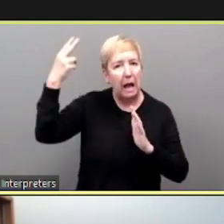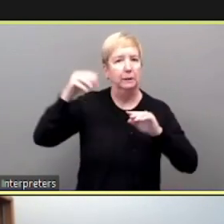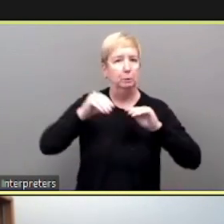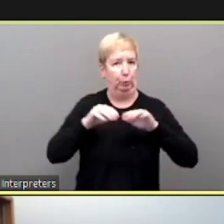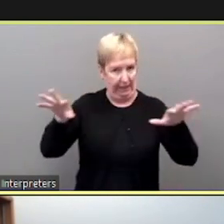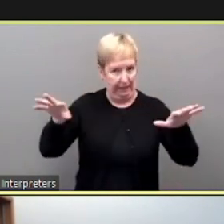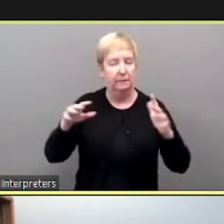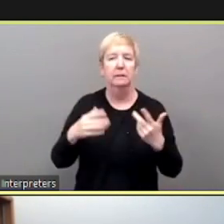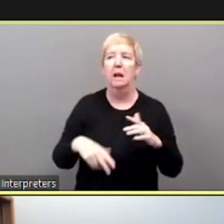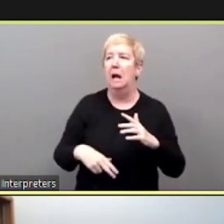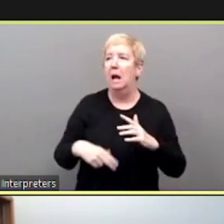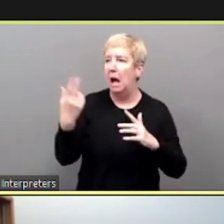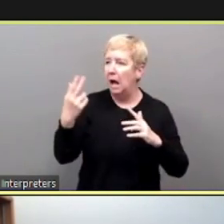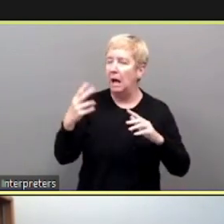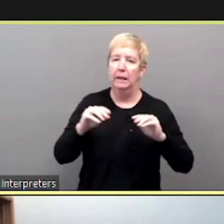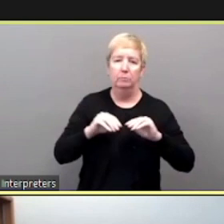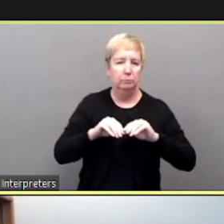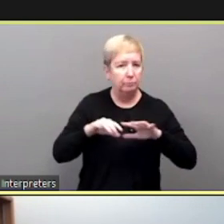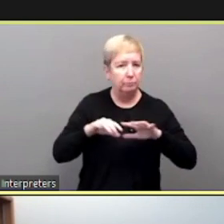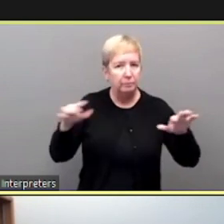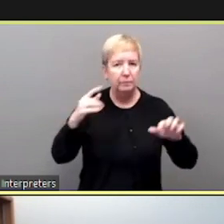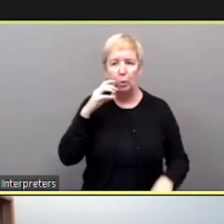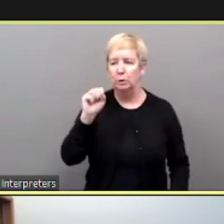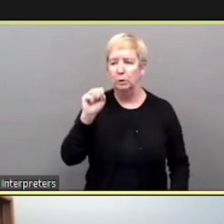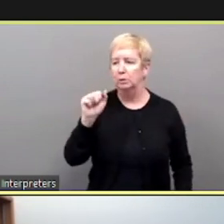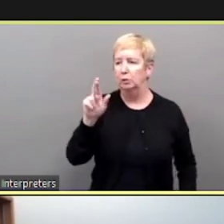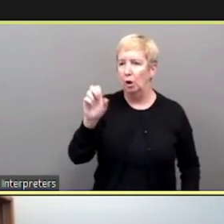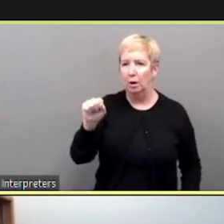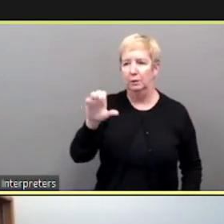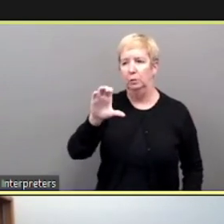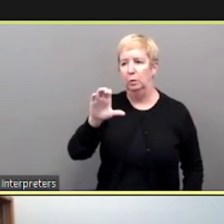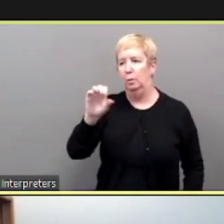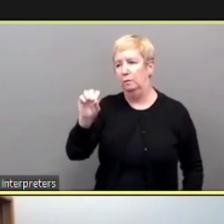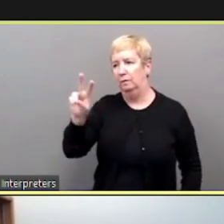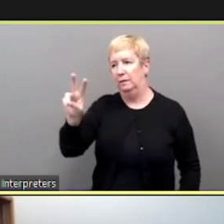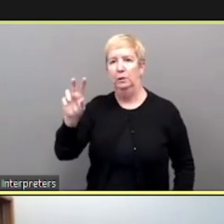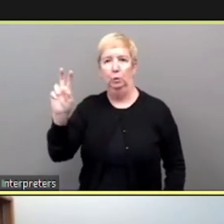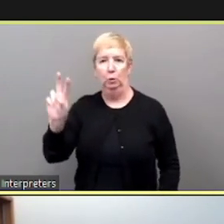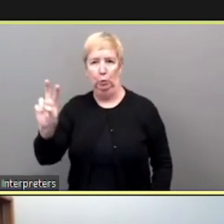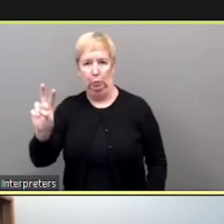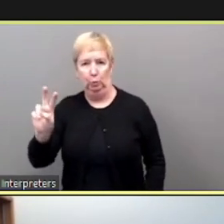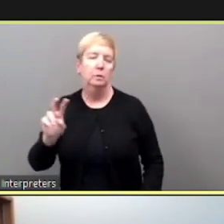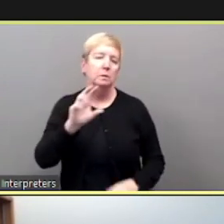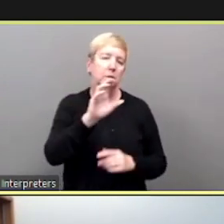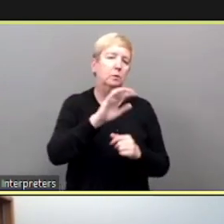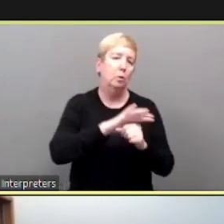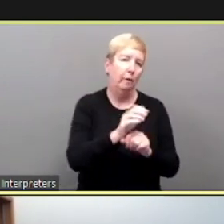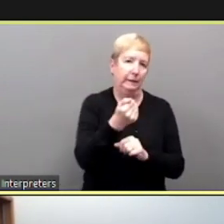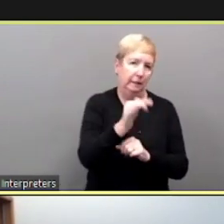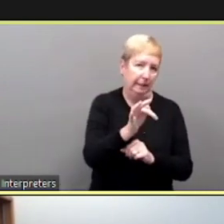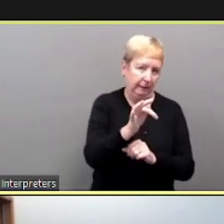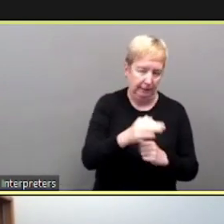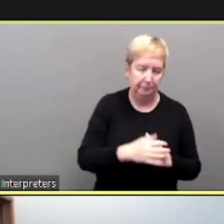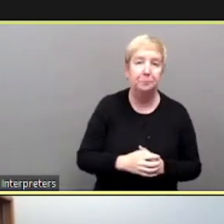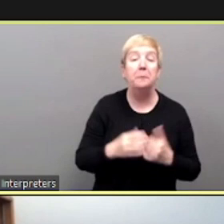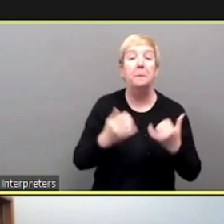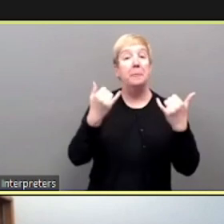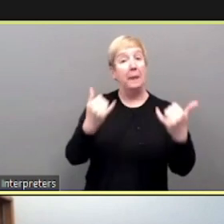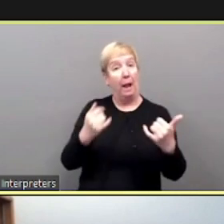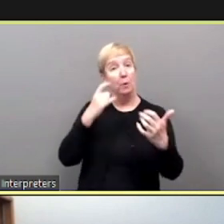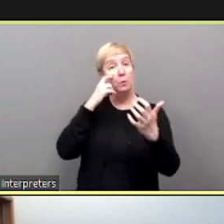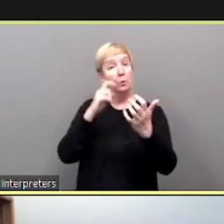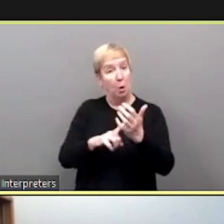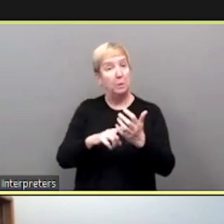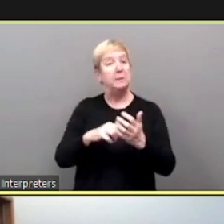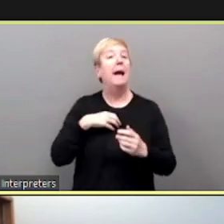community transmission of SARS-CoV-2, the virus that causes COVID-19. But now what you see is we have a